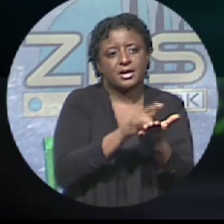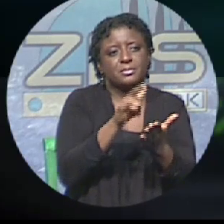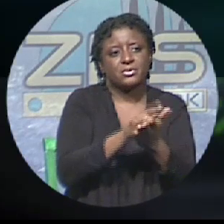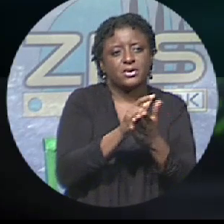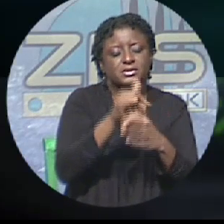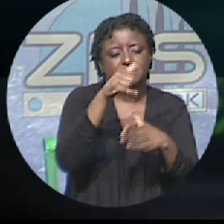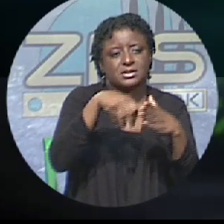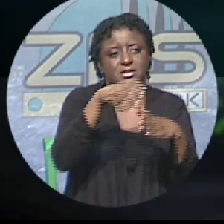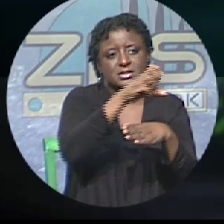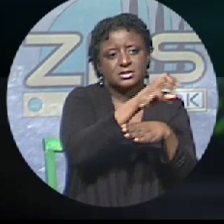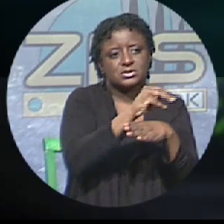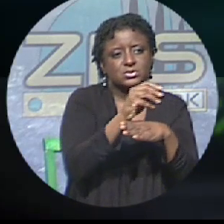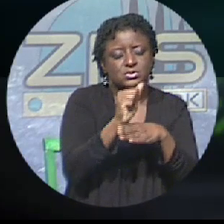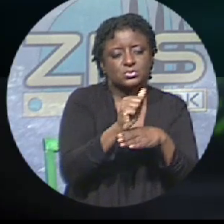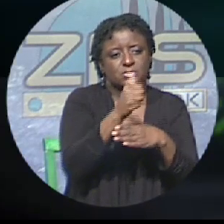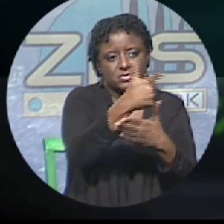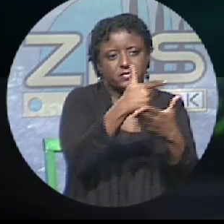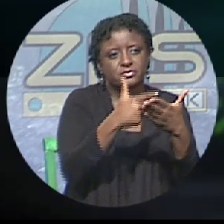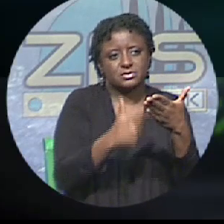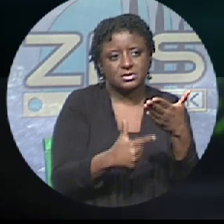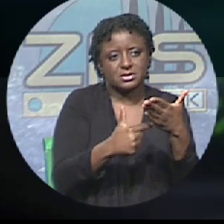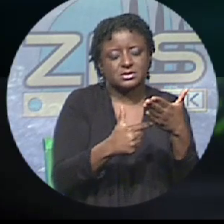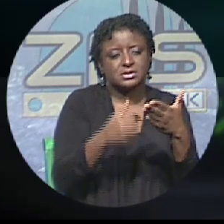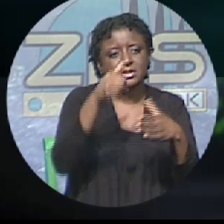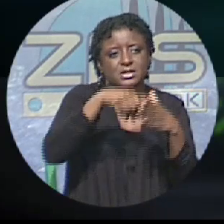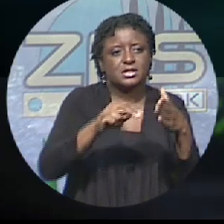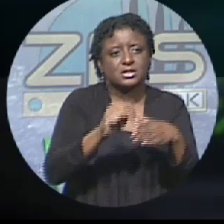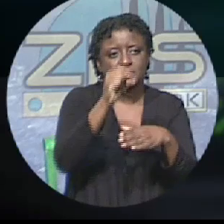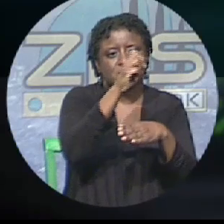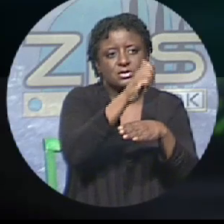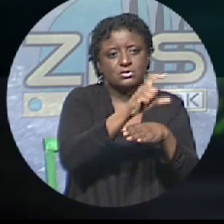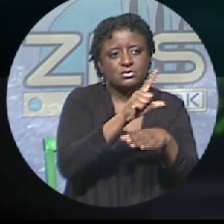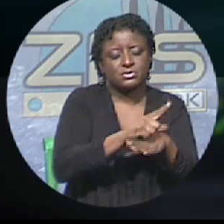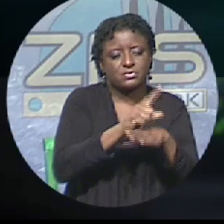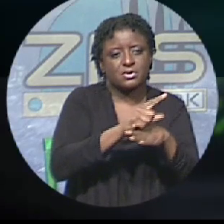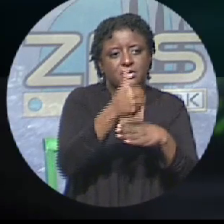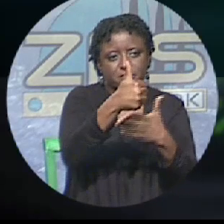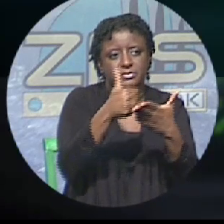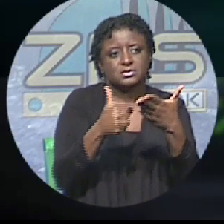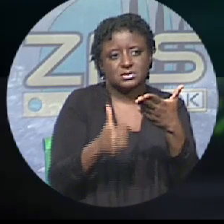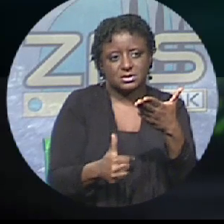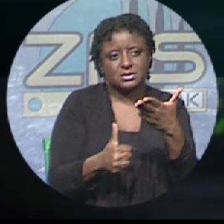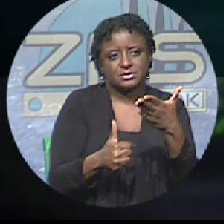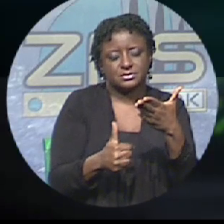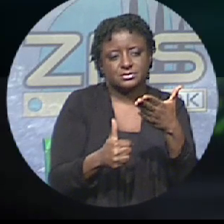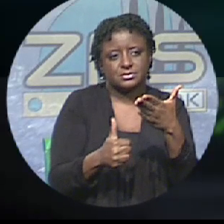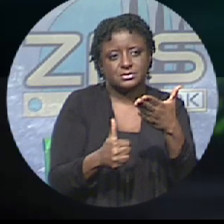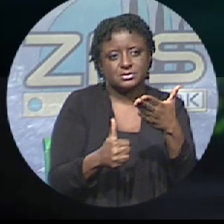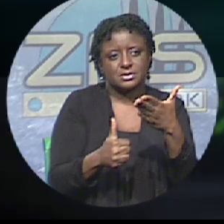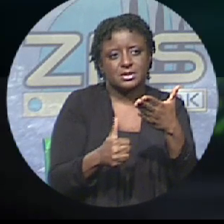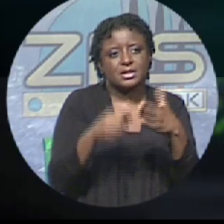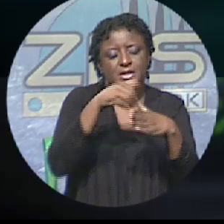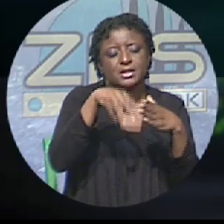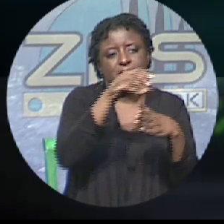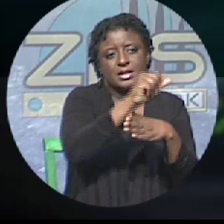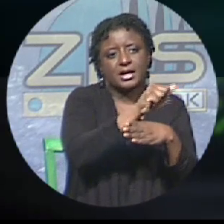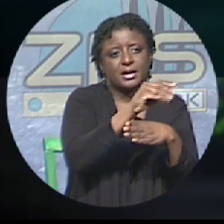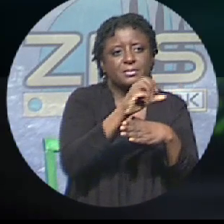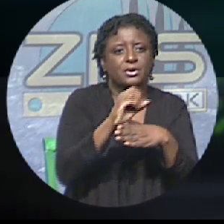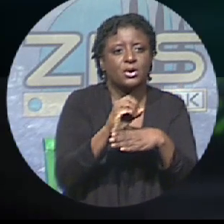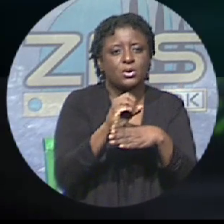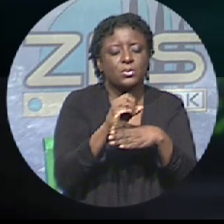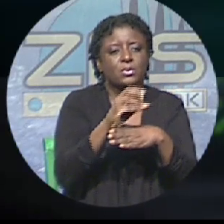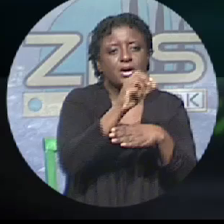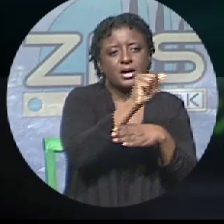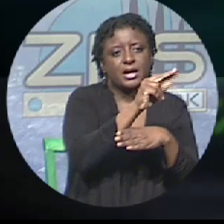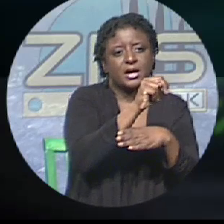Key, North Eleuthera, Governors Harbor, and Rock Sound. The Marsh Harbor, Treasure Key, Sandy Point, and Morris Island airports in Abaco,